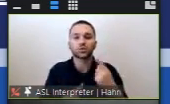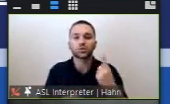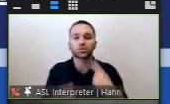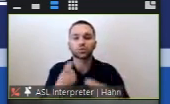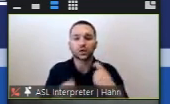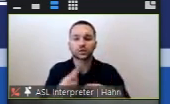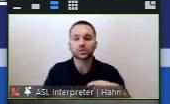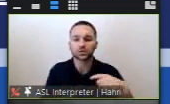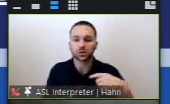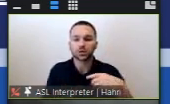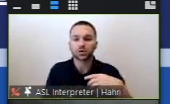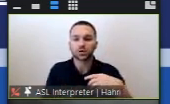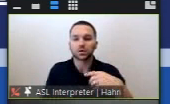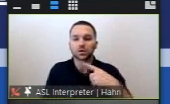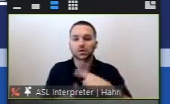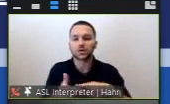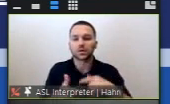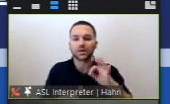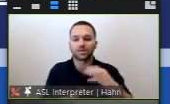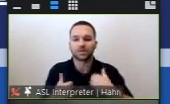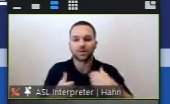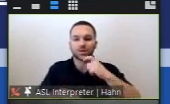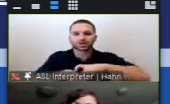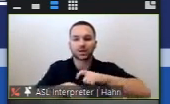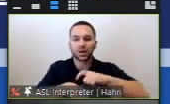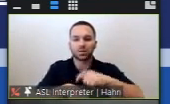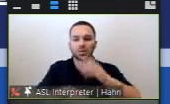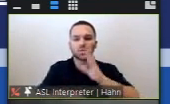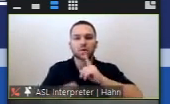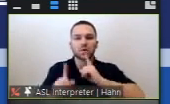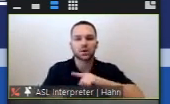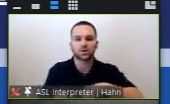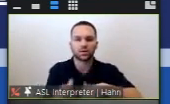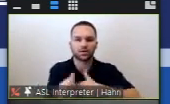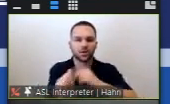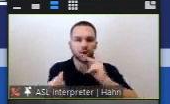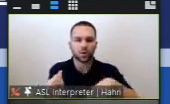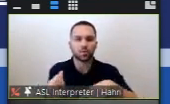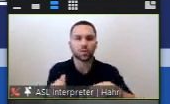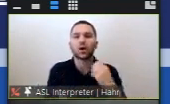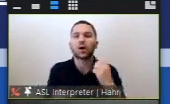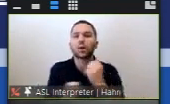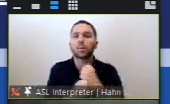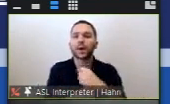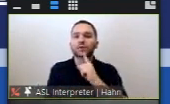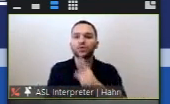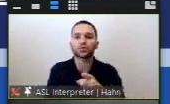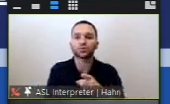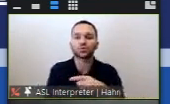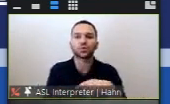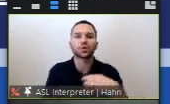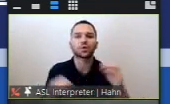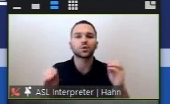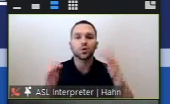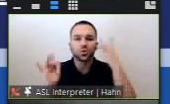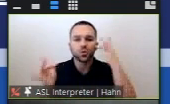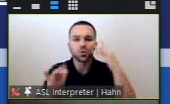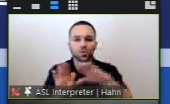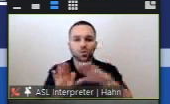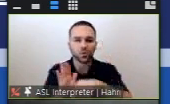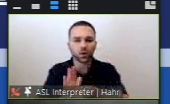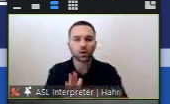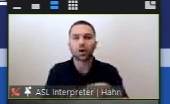through some follow-up questions. Please do ensure that you don't have any auto playing tabs, or if they are playing, they're muted. And before you ask your question, if you